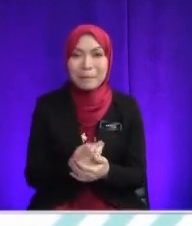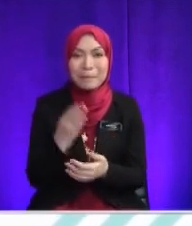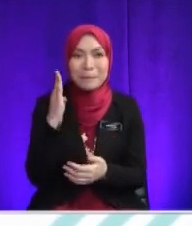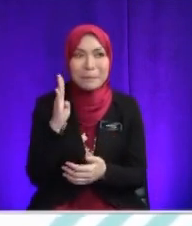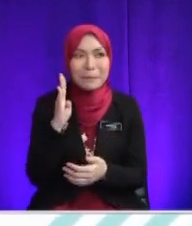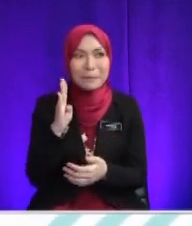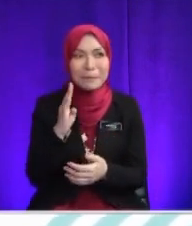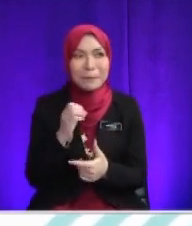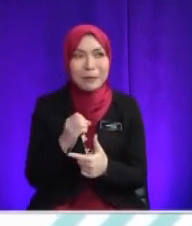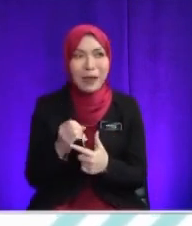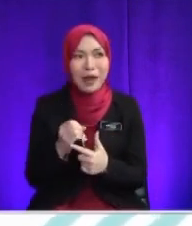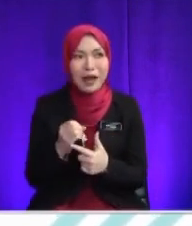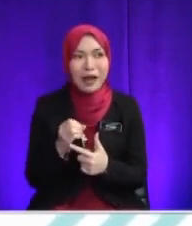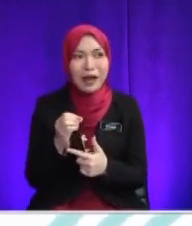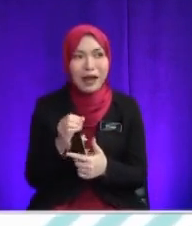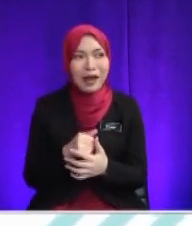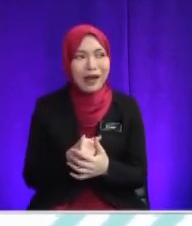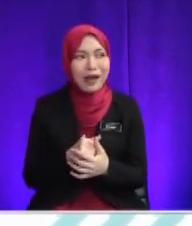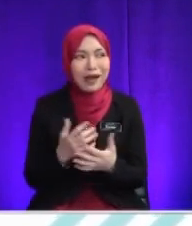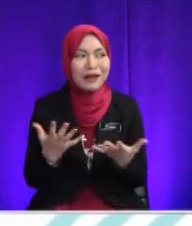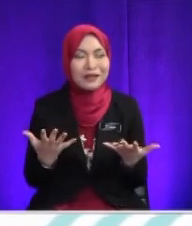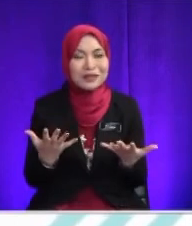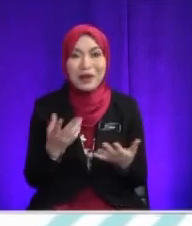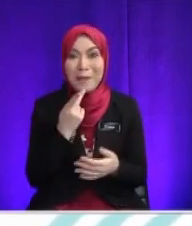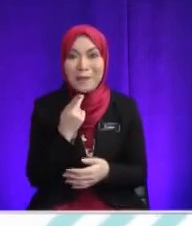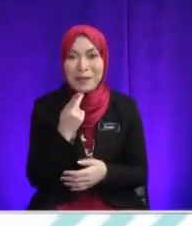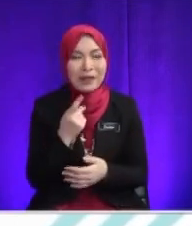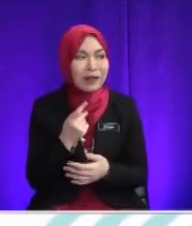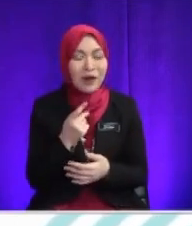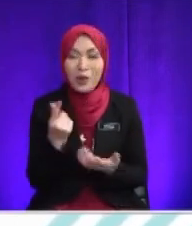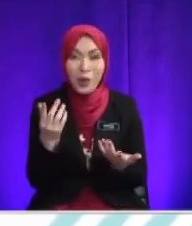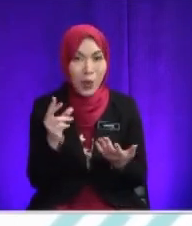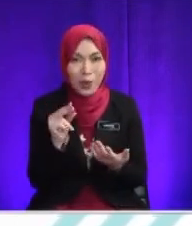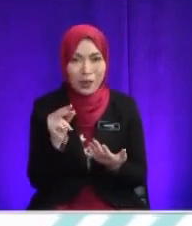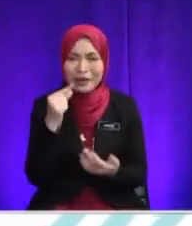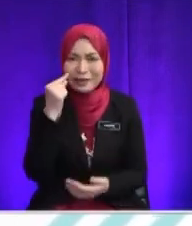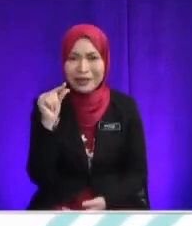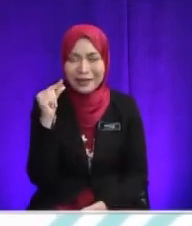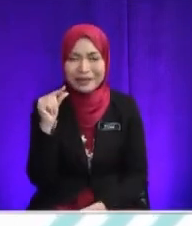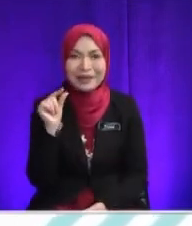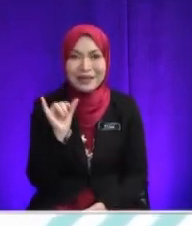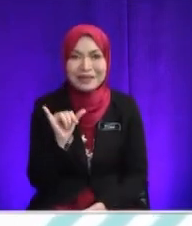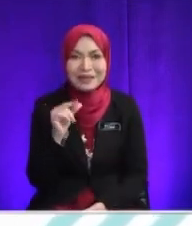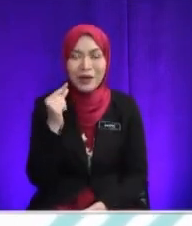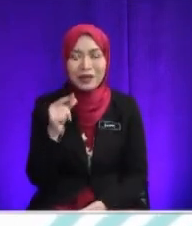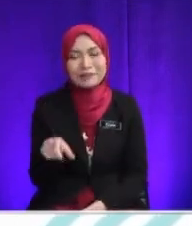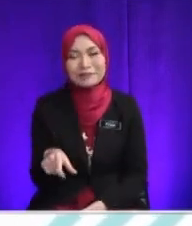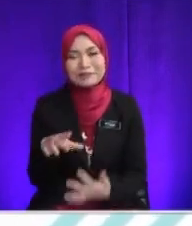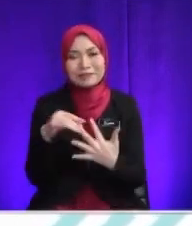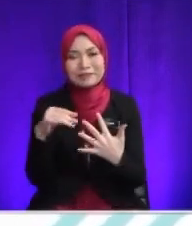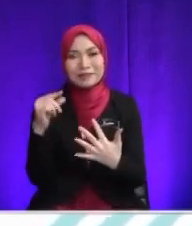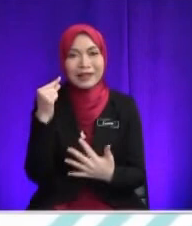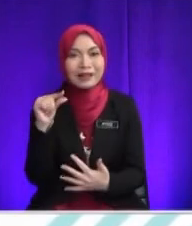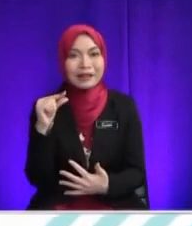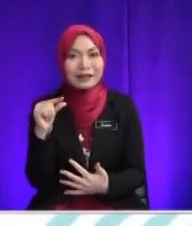I want a green because it's my favorite color. Oh, okay, okay. Green, huh? Green, right? She said yes, green, okay. Green. All okay, right. What is it?